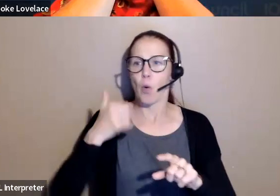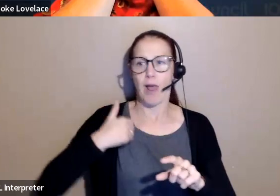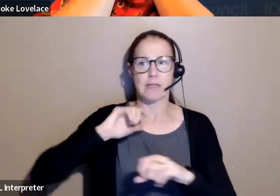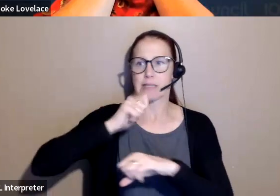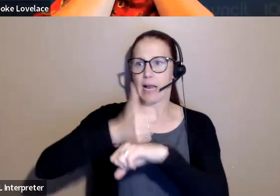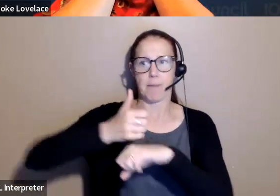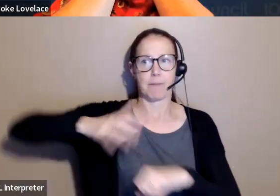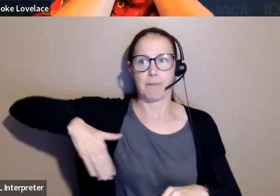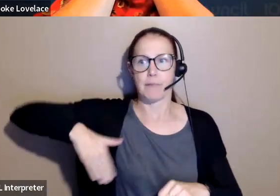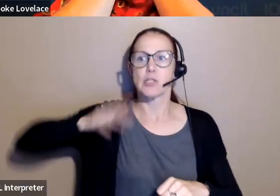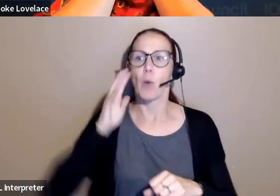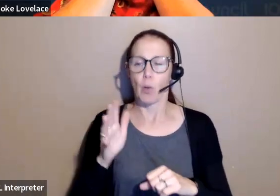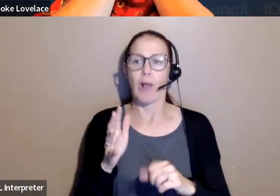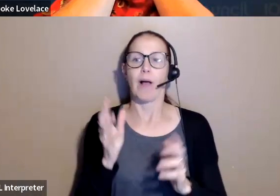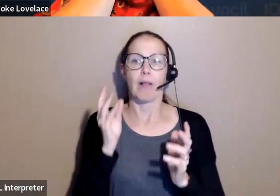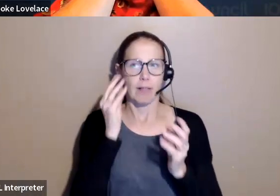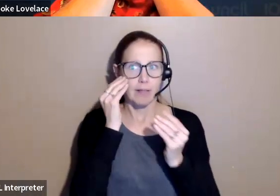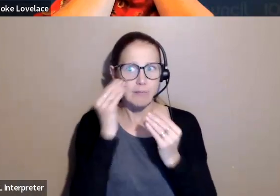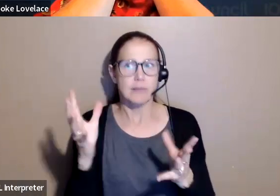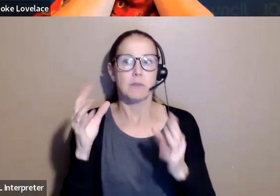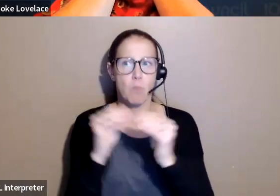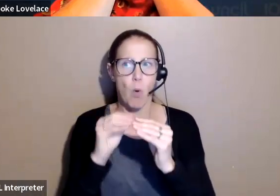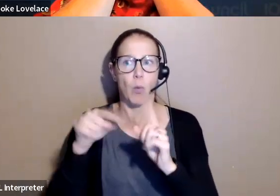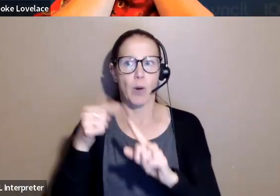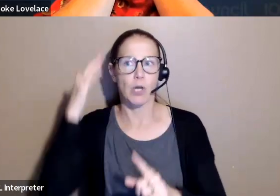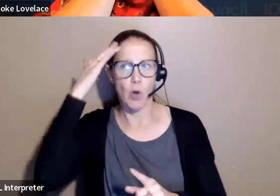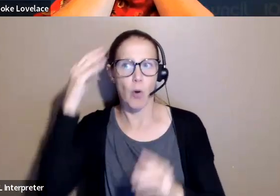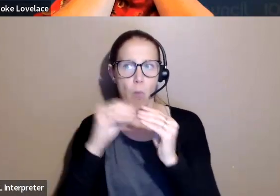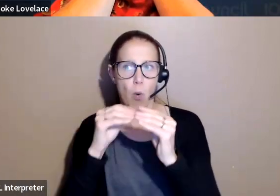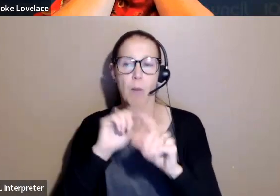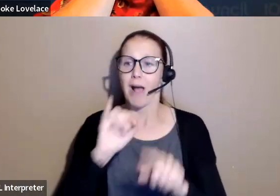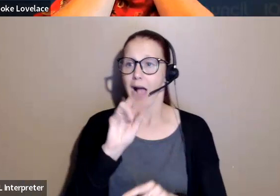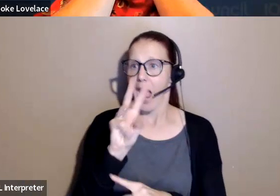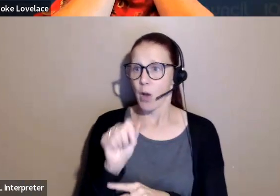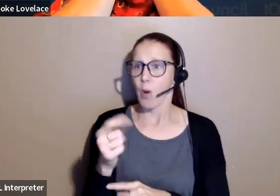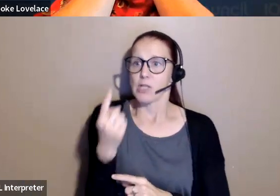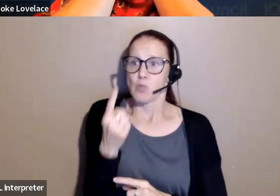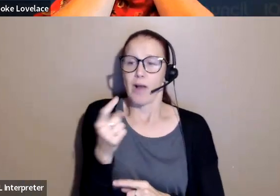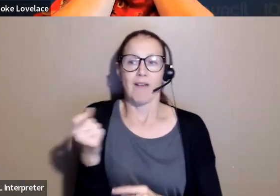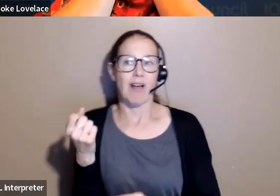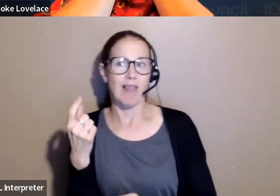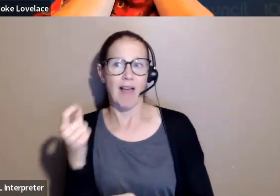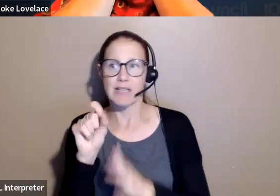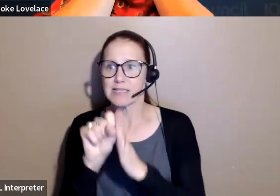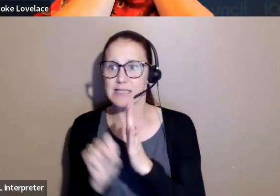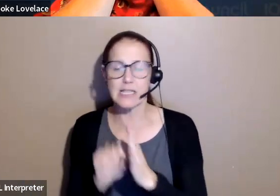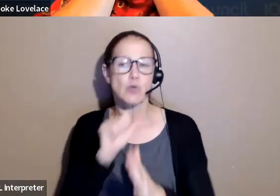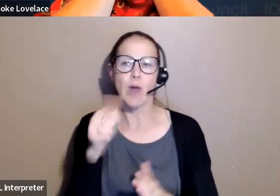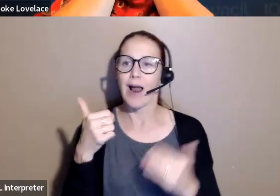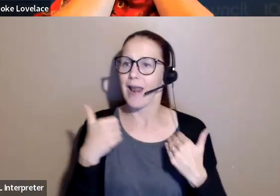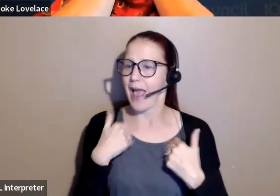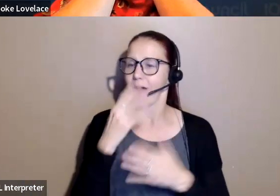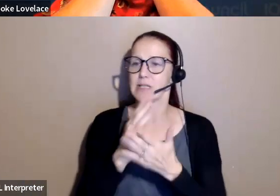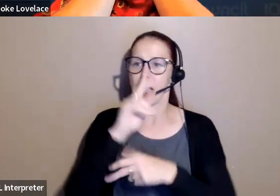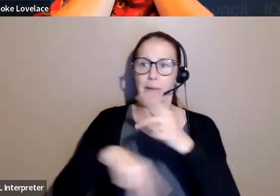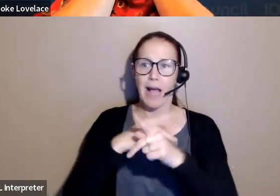you tuned into that. But Iowa is one of 11 states that do not have some kind of employment